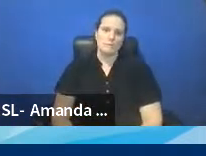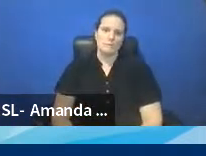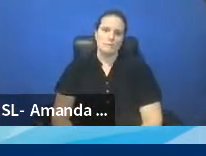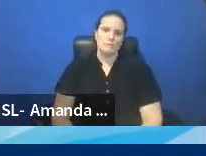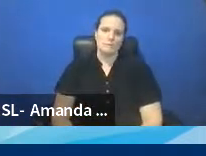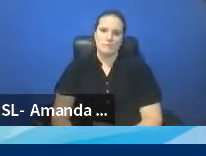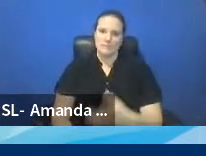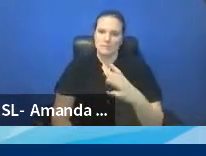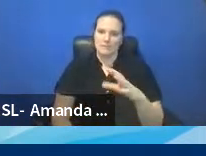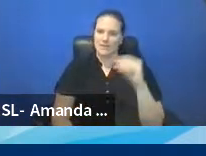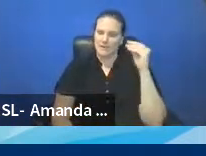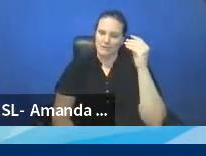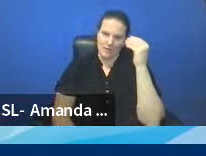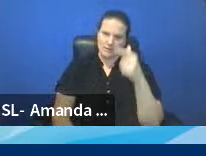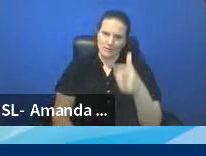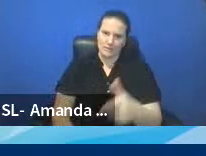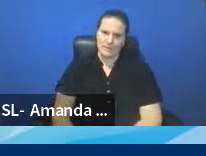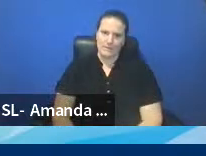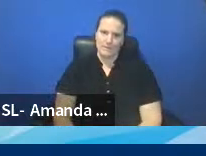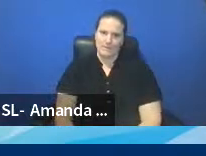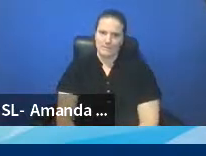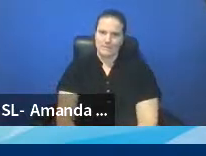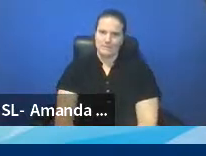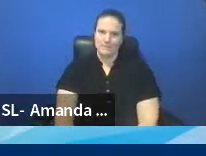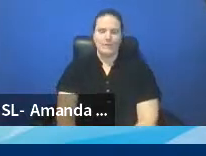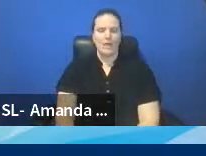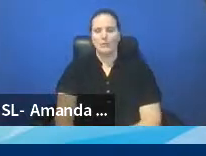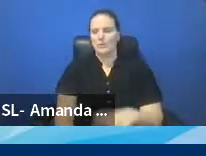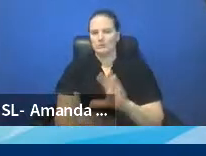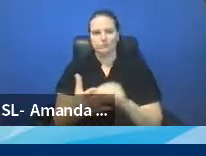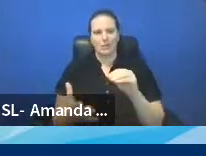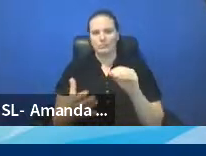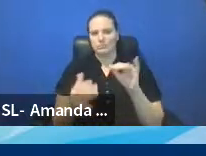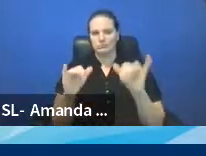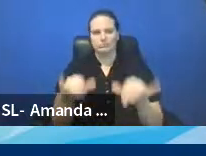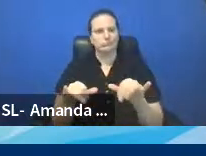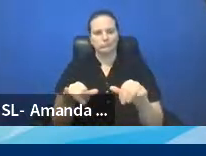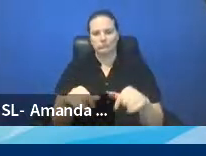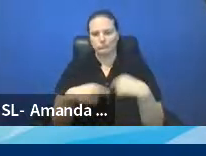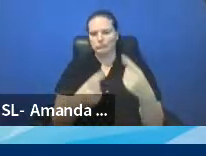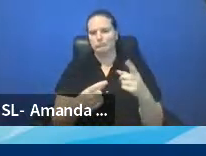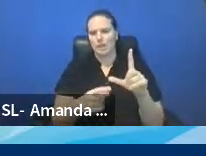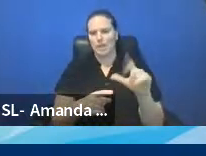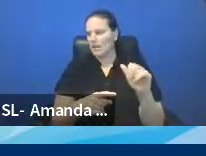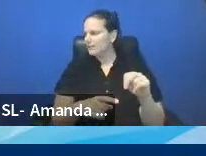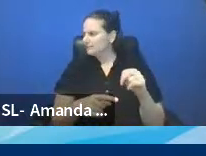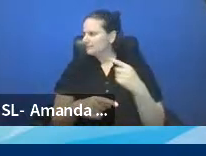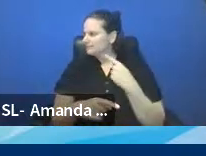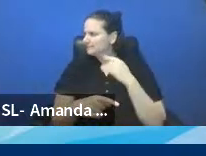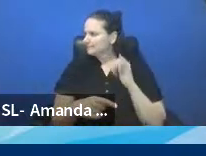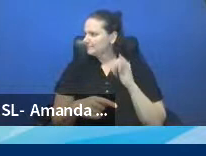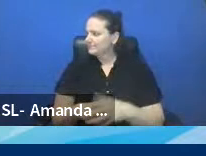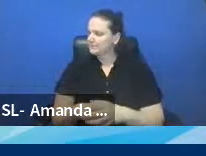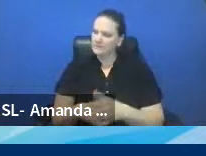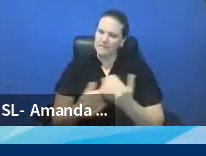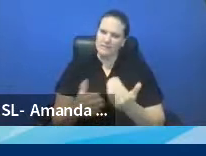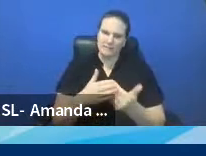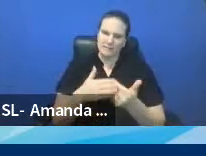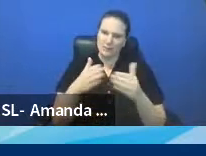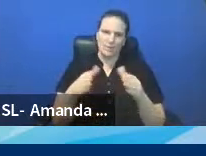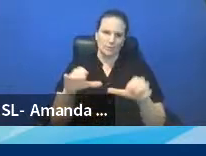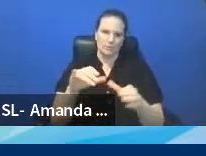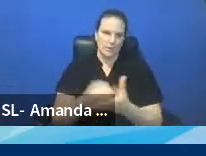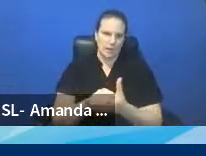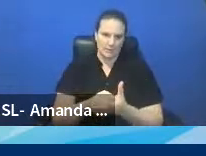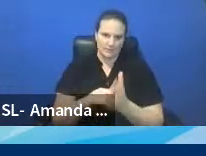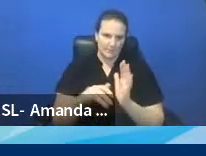parting thoughts? I will mirror everything that Lynn said. That's an easy way to do it.